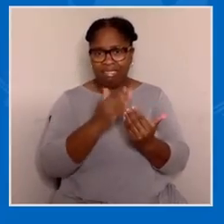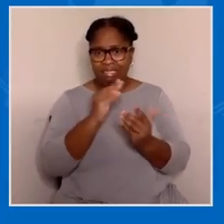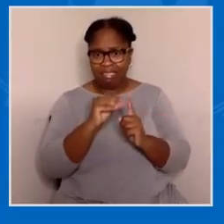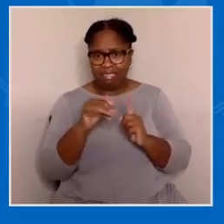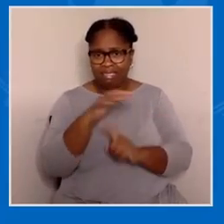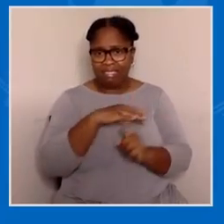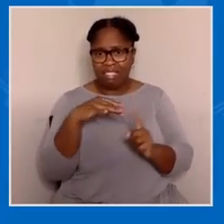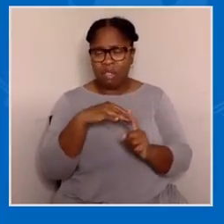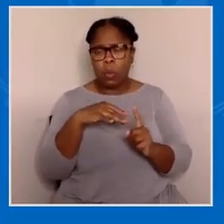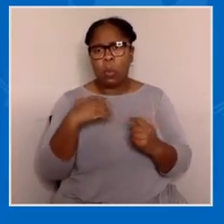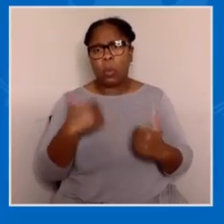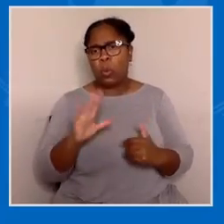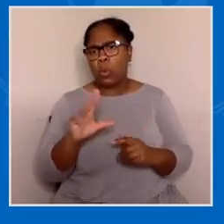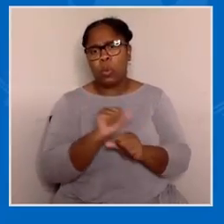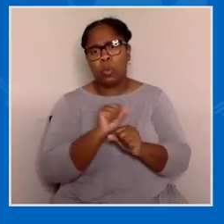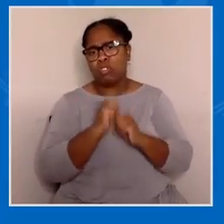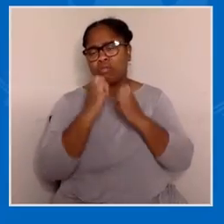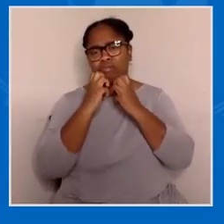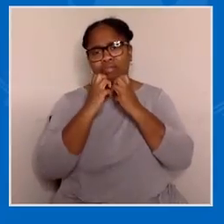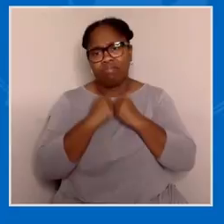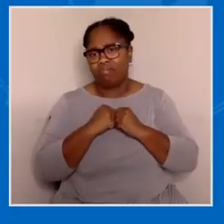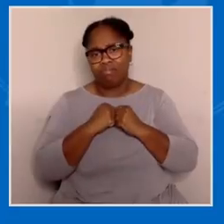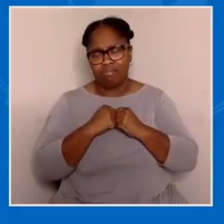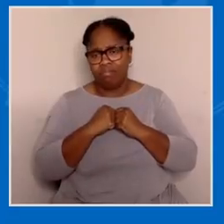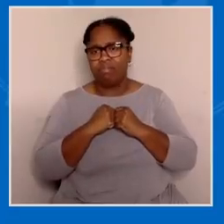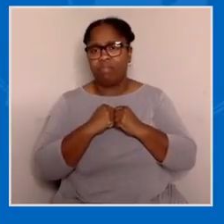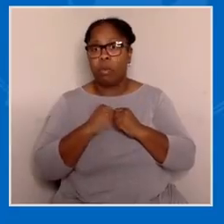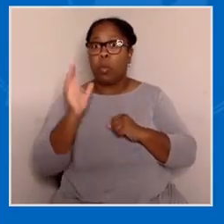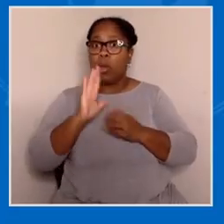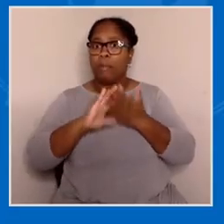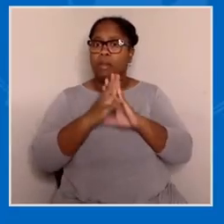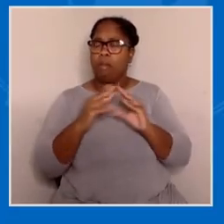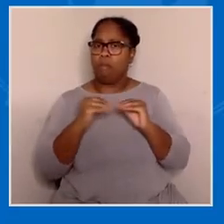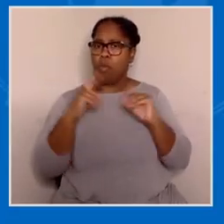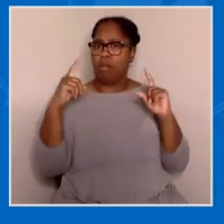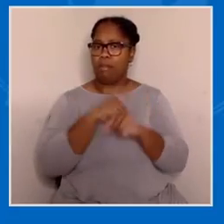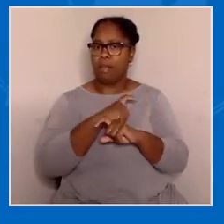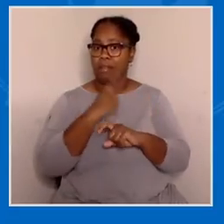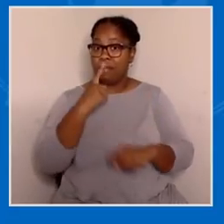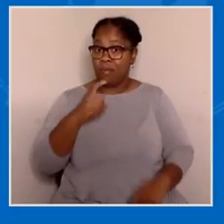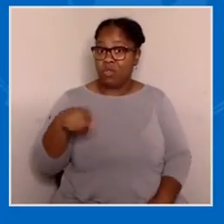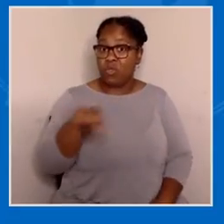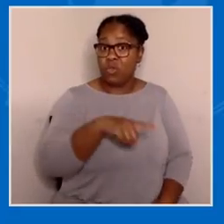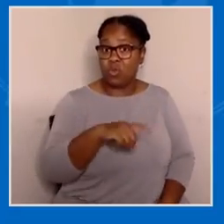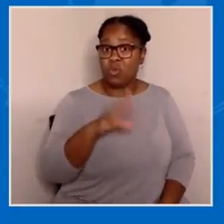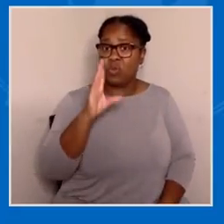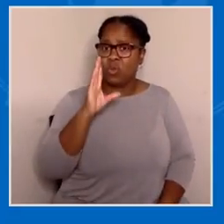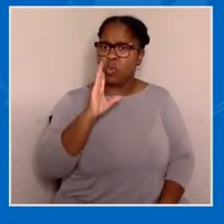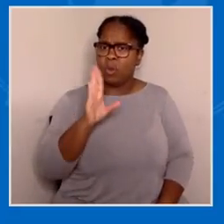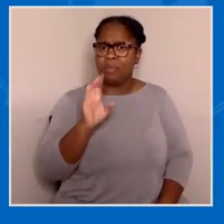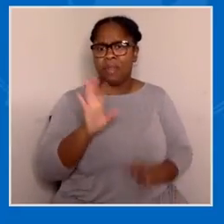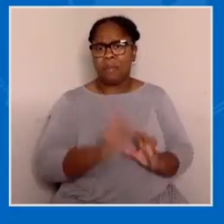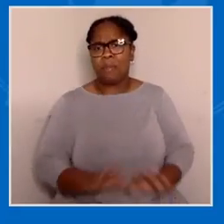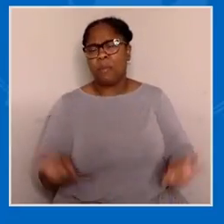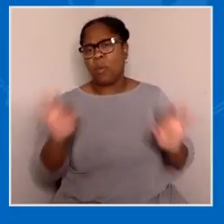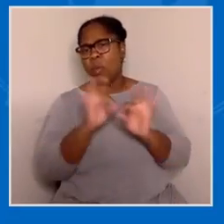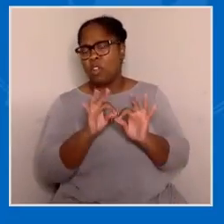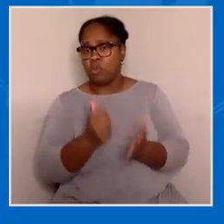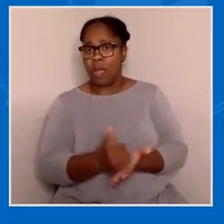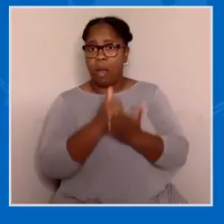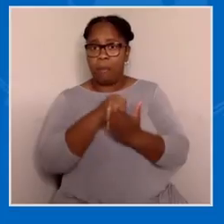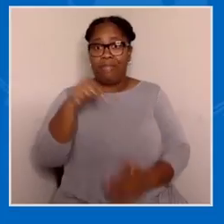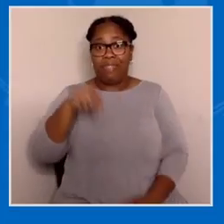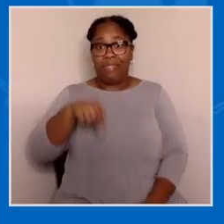indispensable. It will become even more complex because you will be critical to helping this administration position